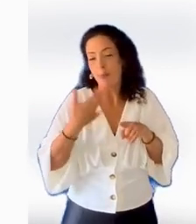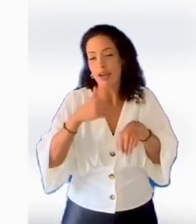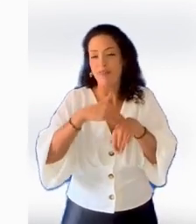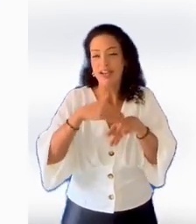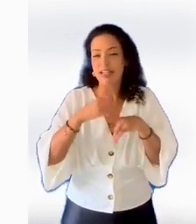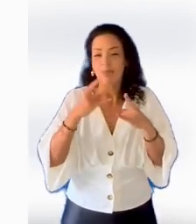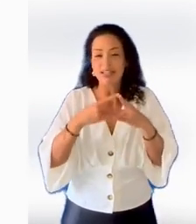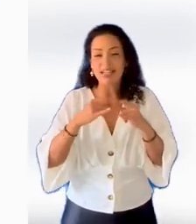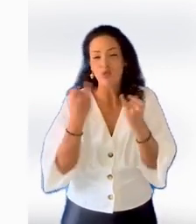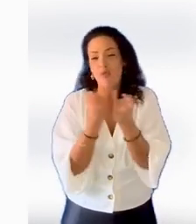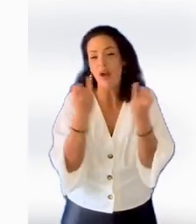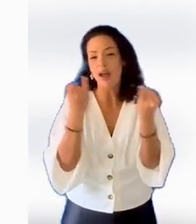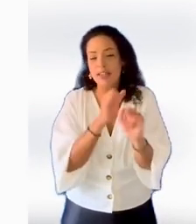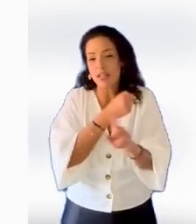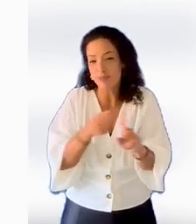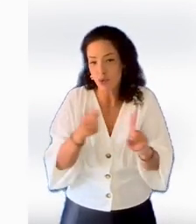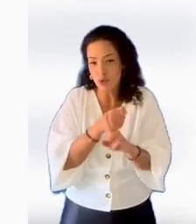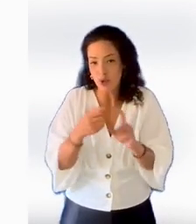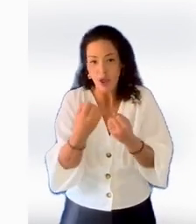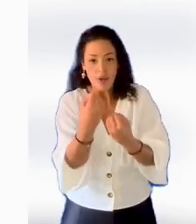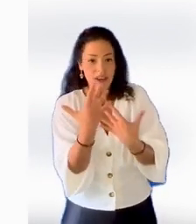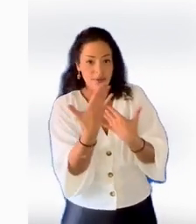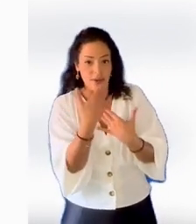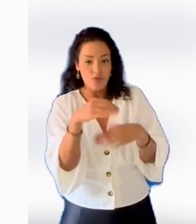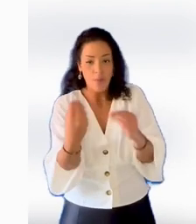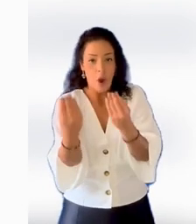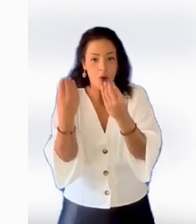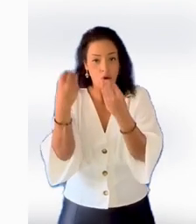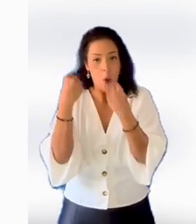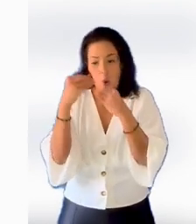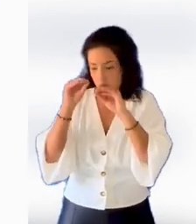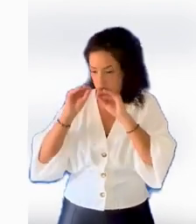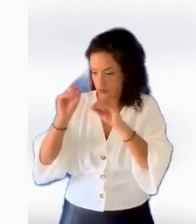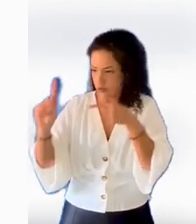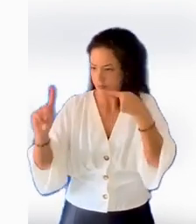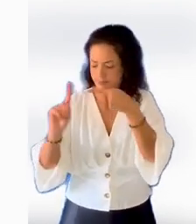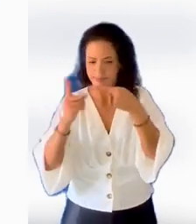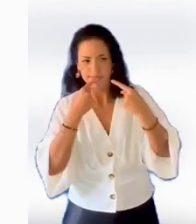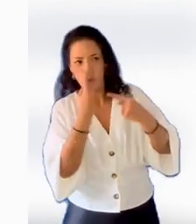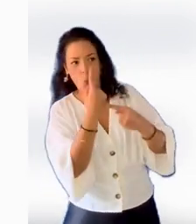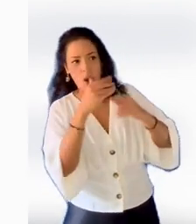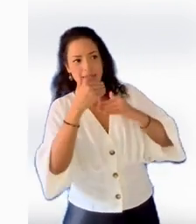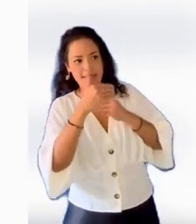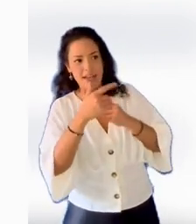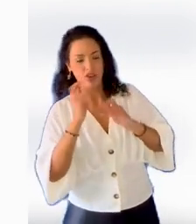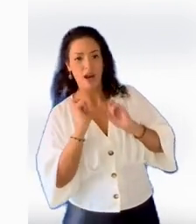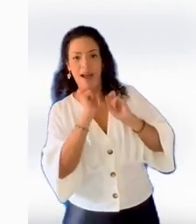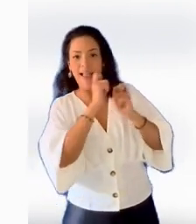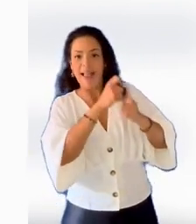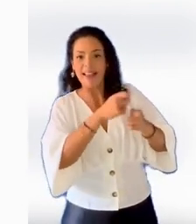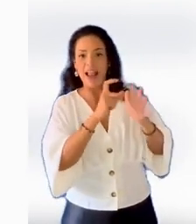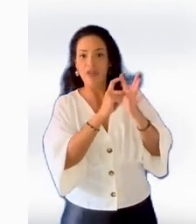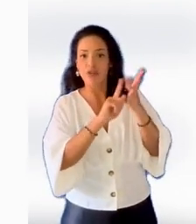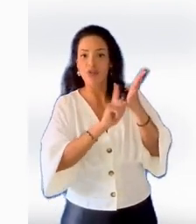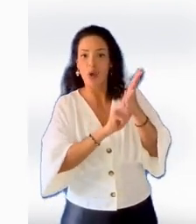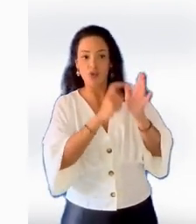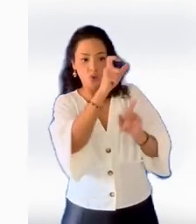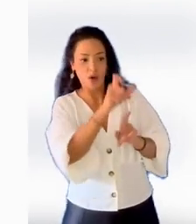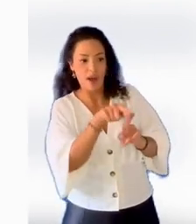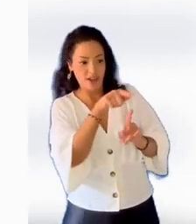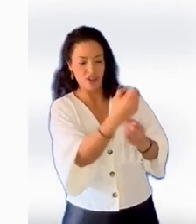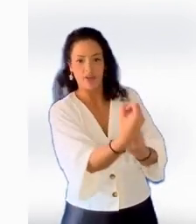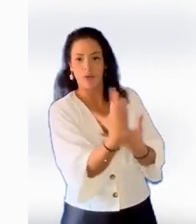and received feedback from one of the coaches a few months later to say that in one of his individual sessions, he'd given the worry dolls to his client after